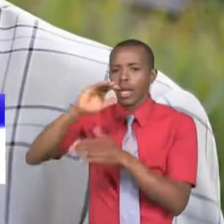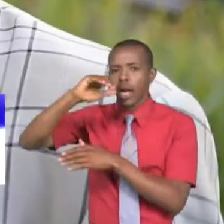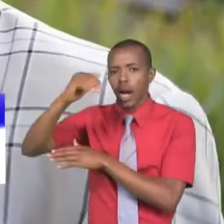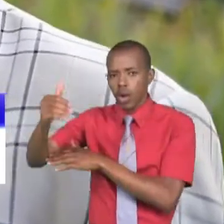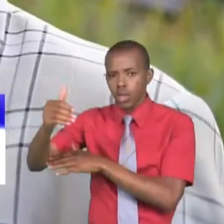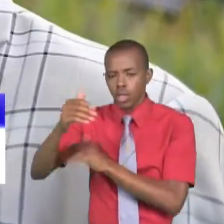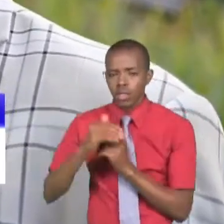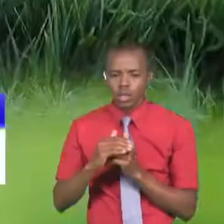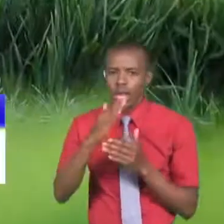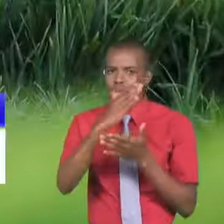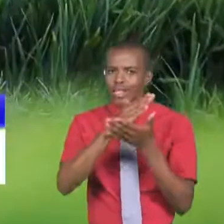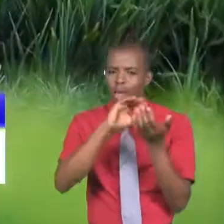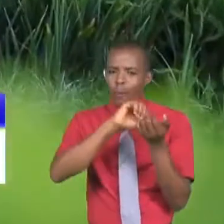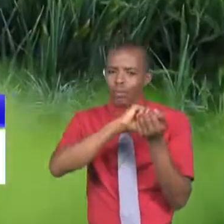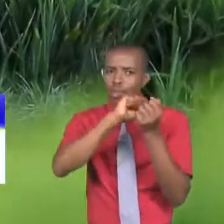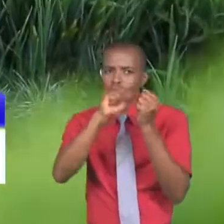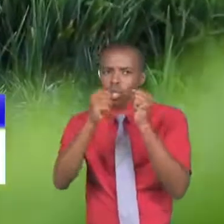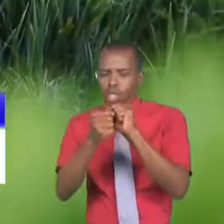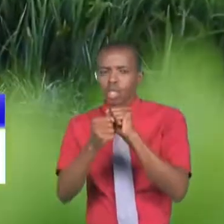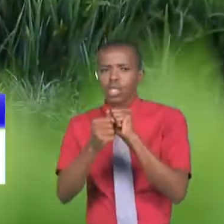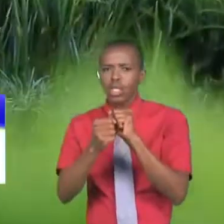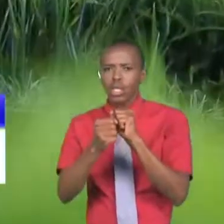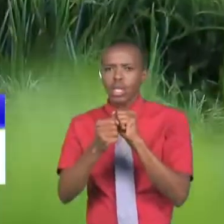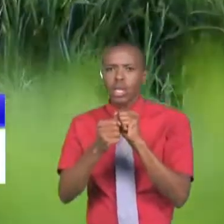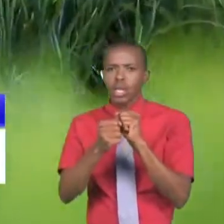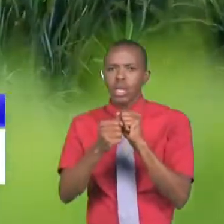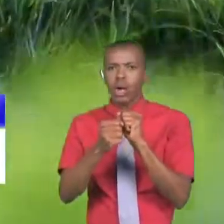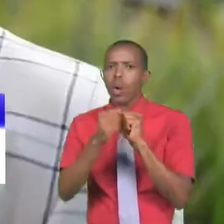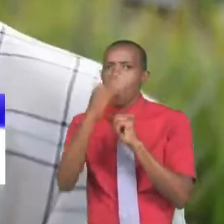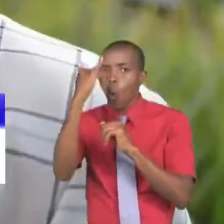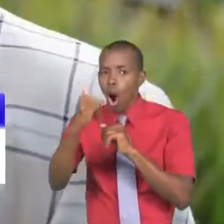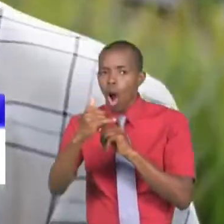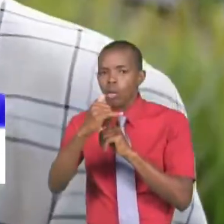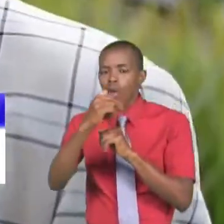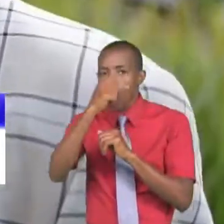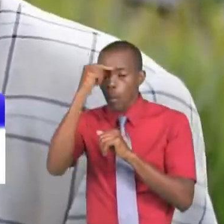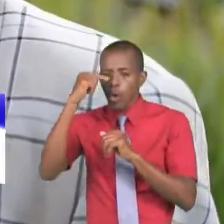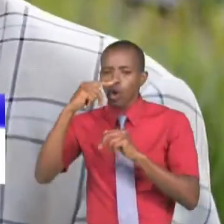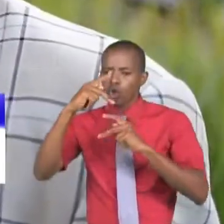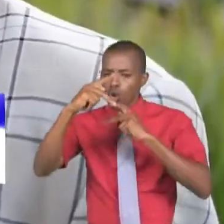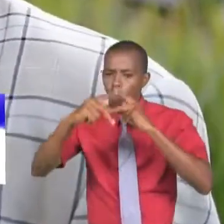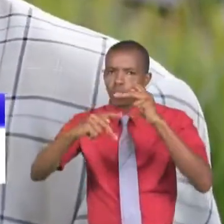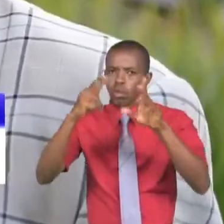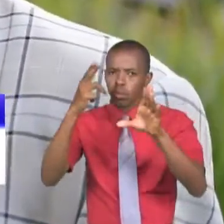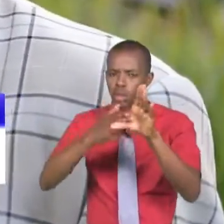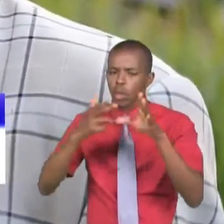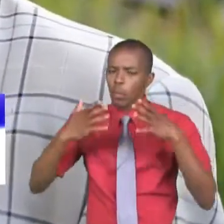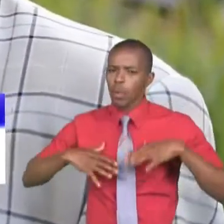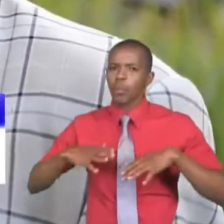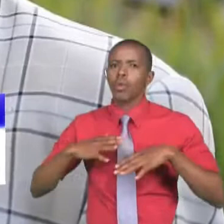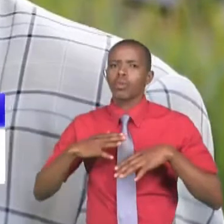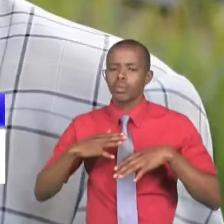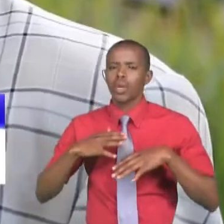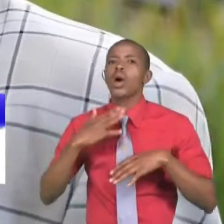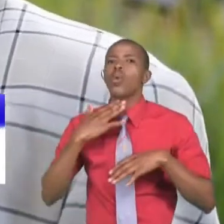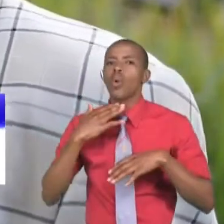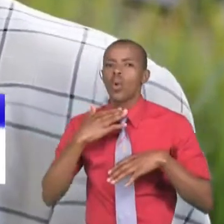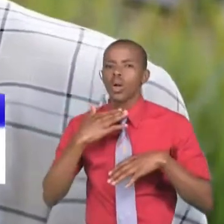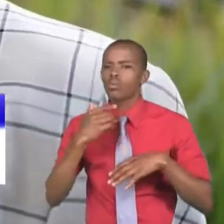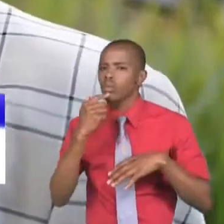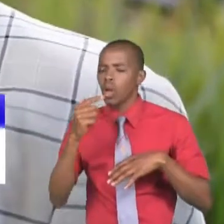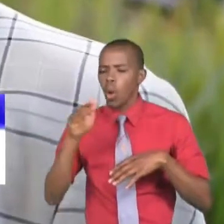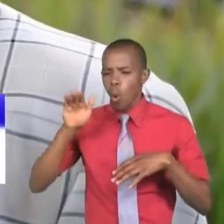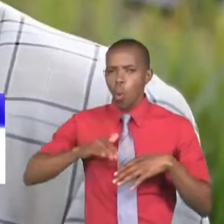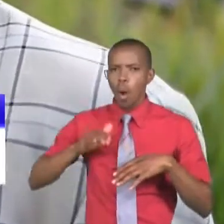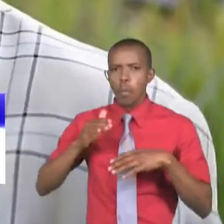So some of these changes have actually brought about the process of participation that people have been crying about. When they say that more women are